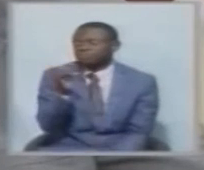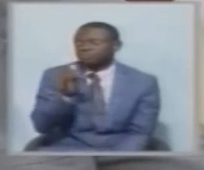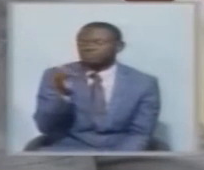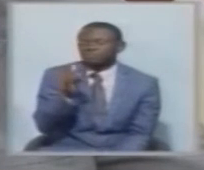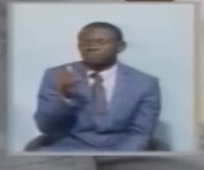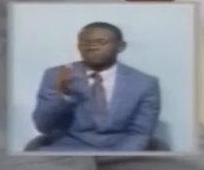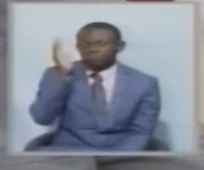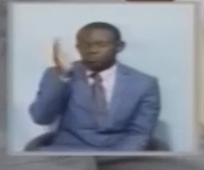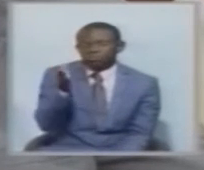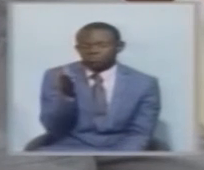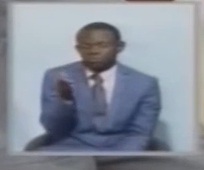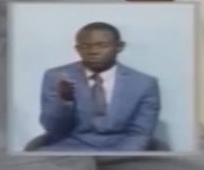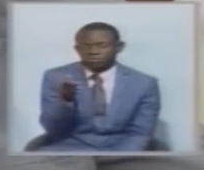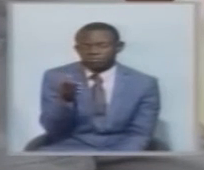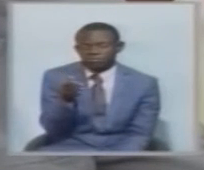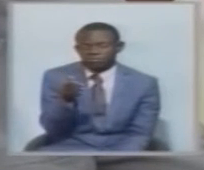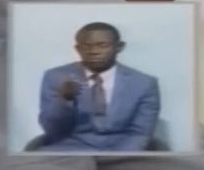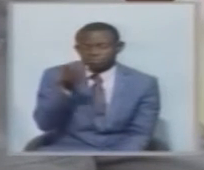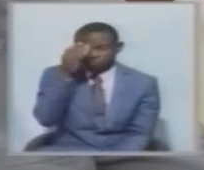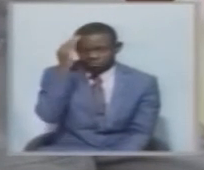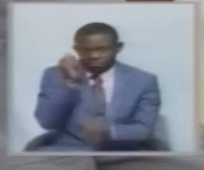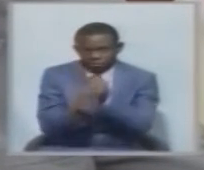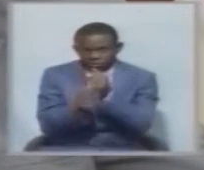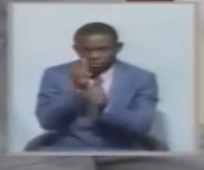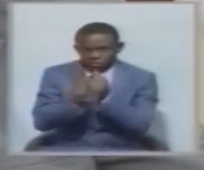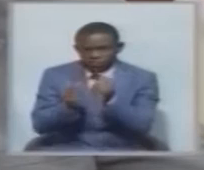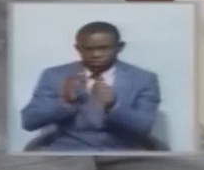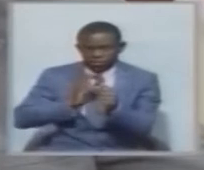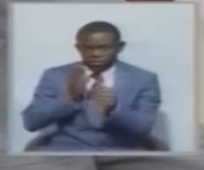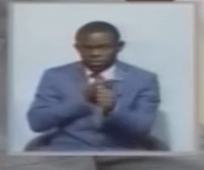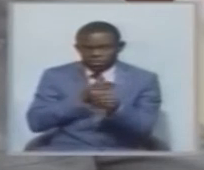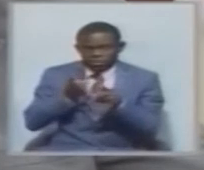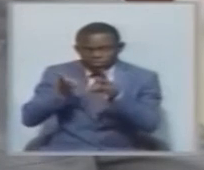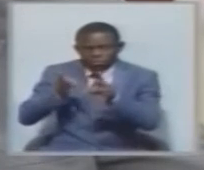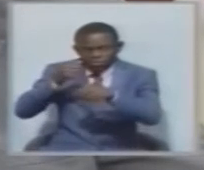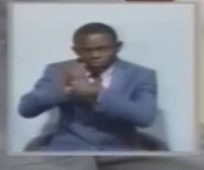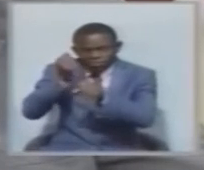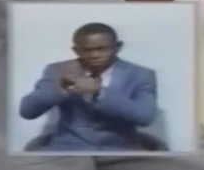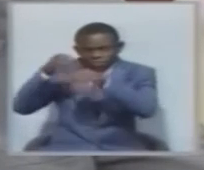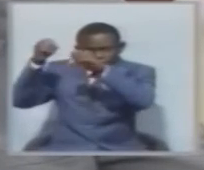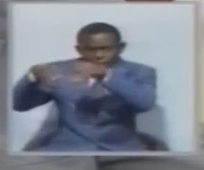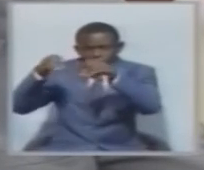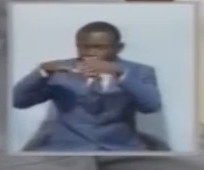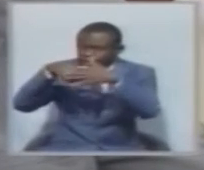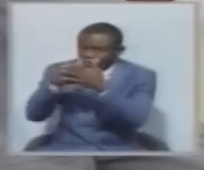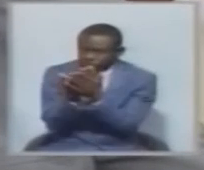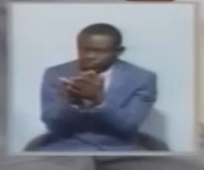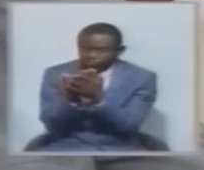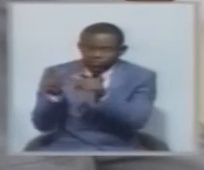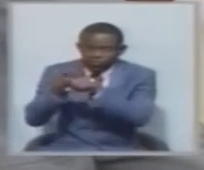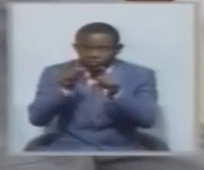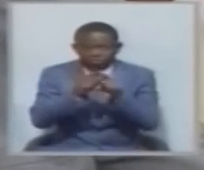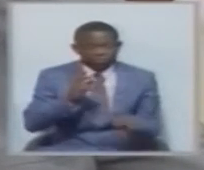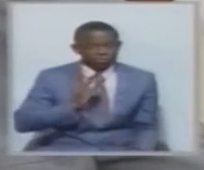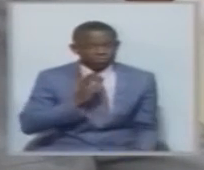at the way we generate power and the challenges that we're facing with regard to climate change, I think there should